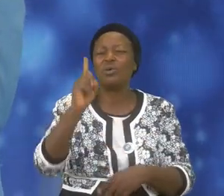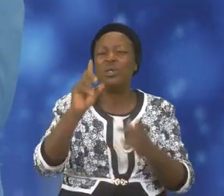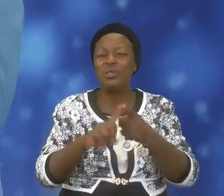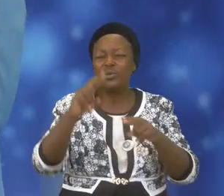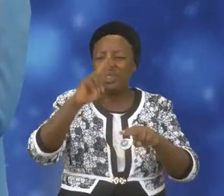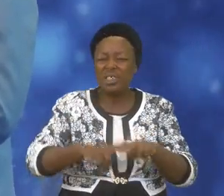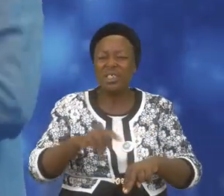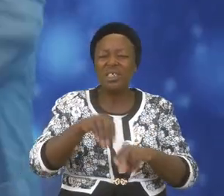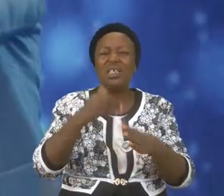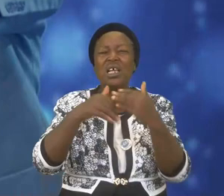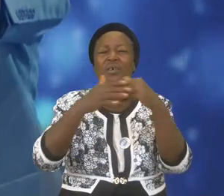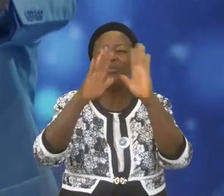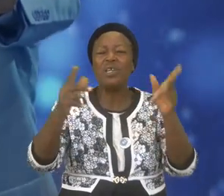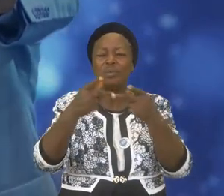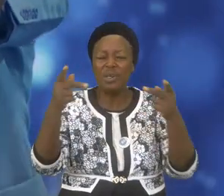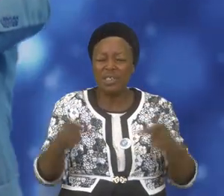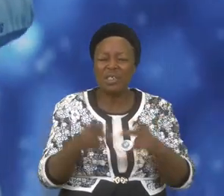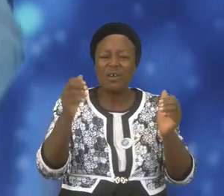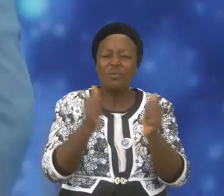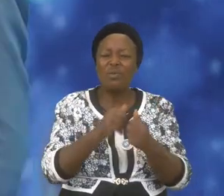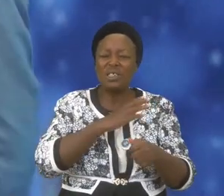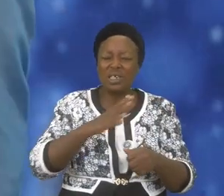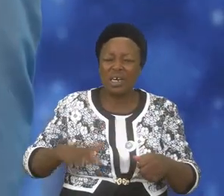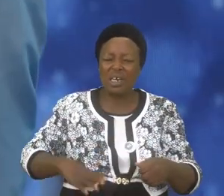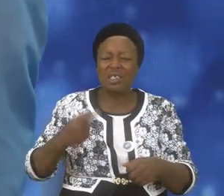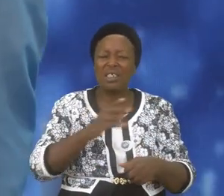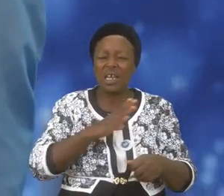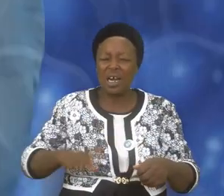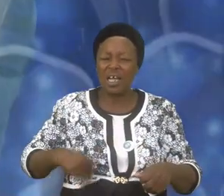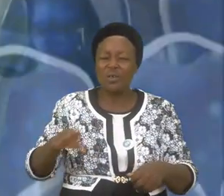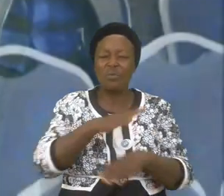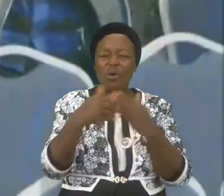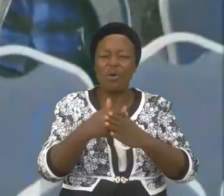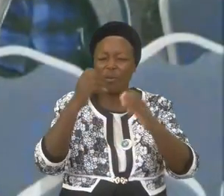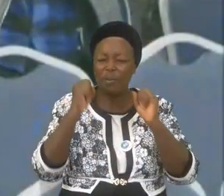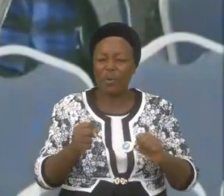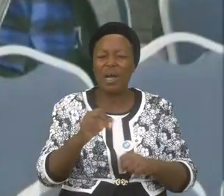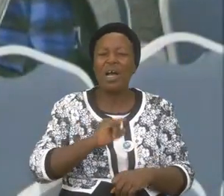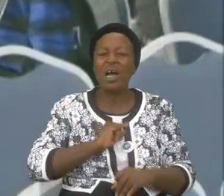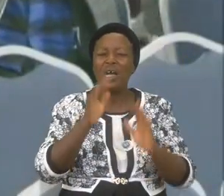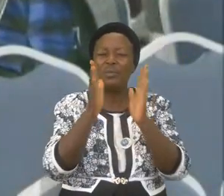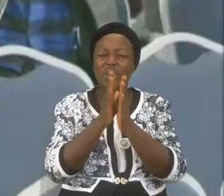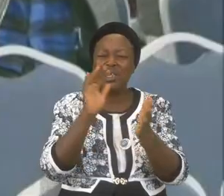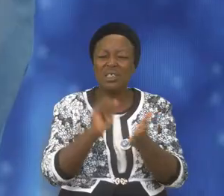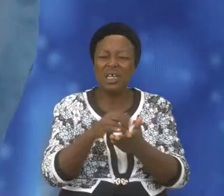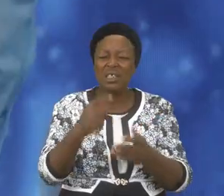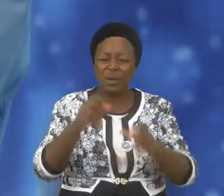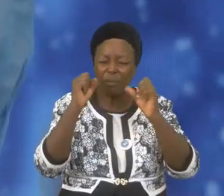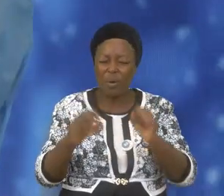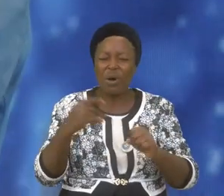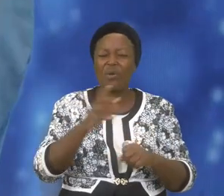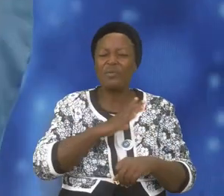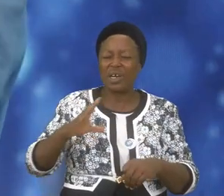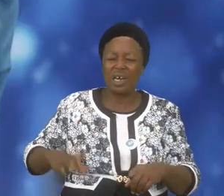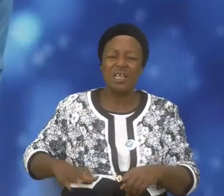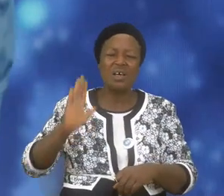of all power. I pray the power of Christ will manifest in every life